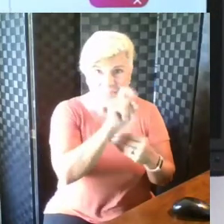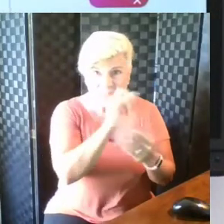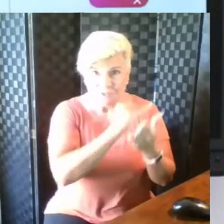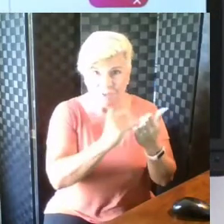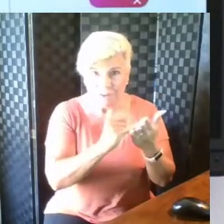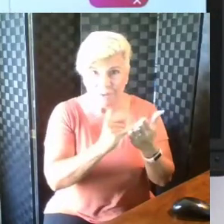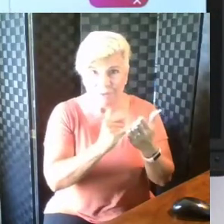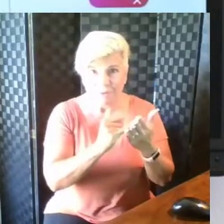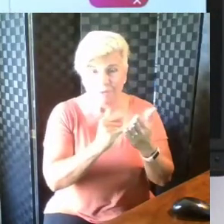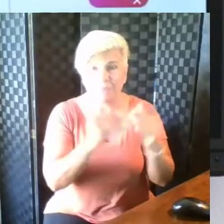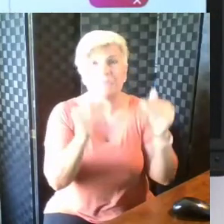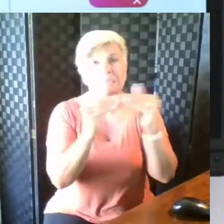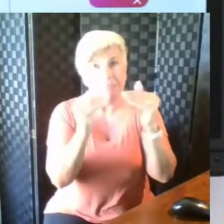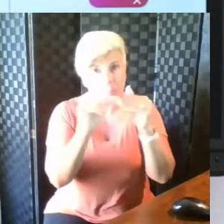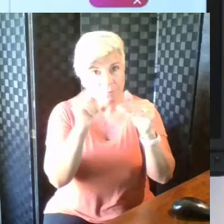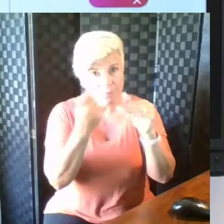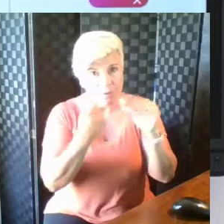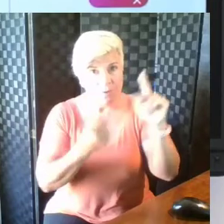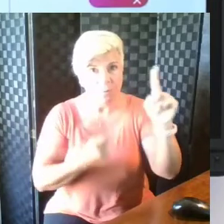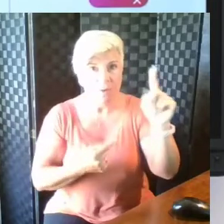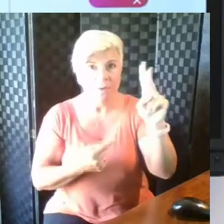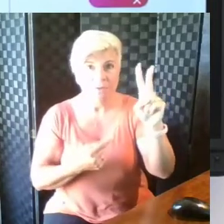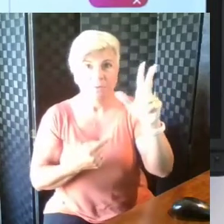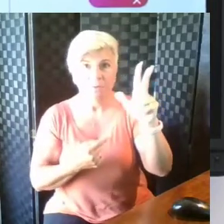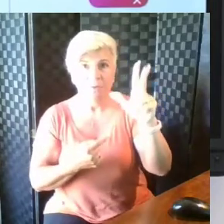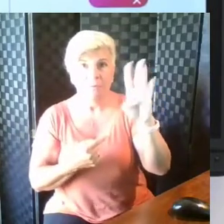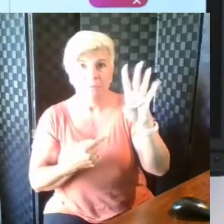But let's start with our equal group.